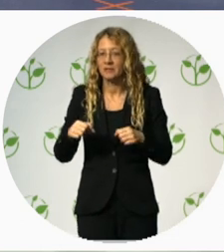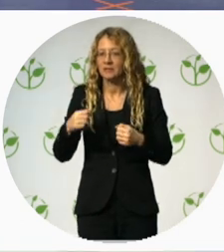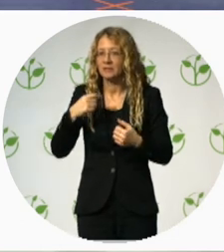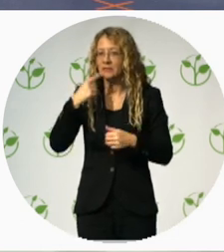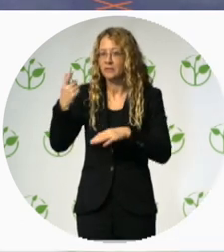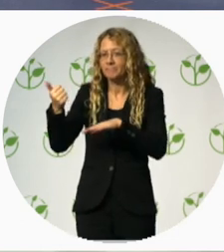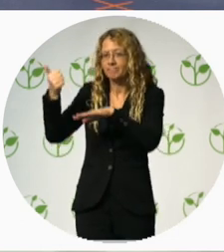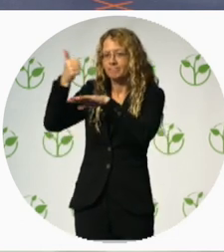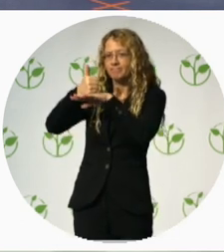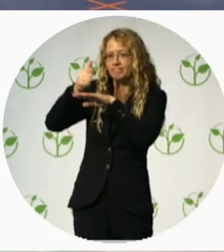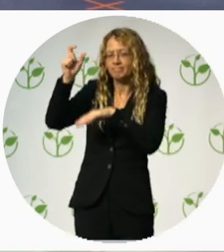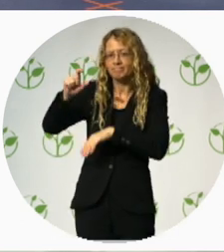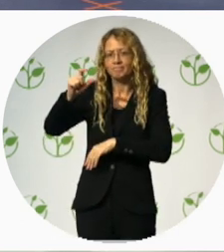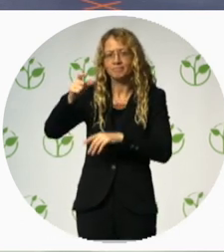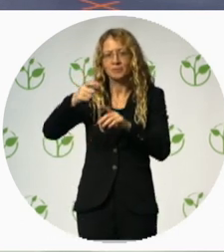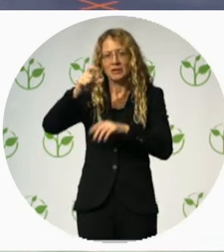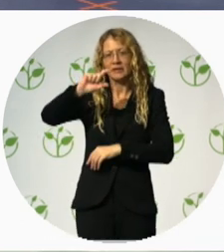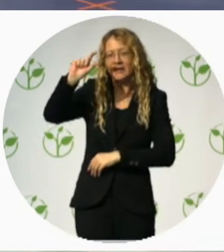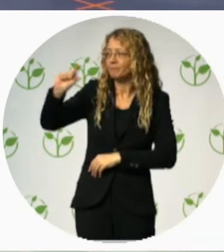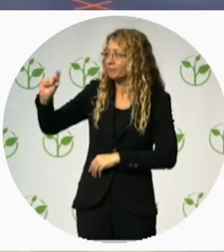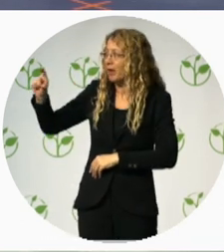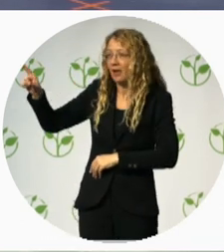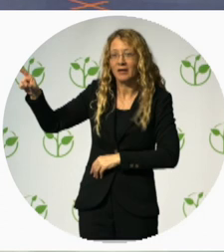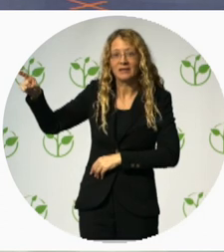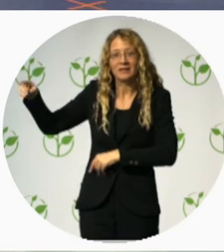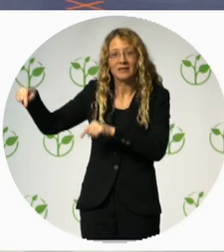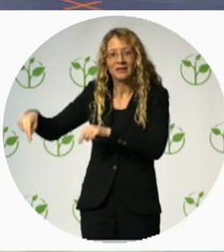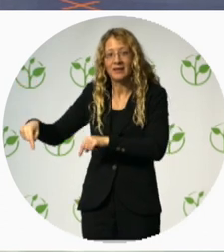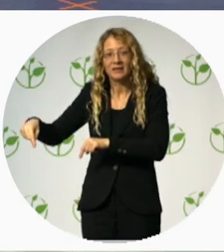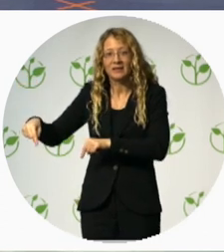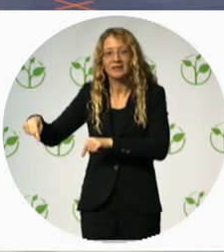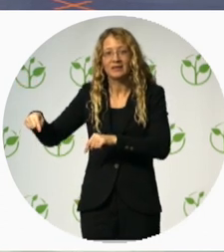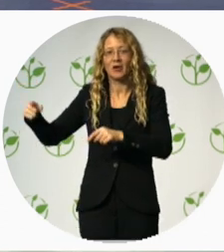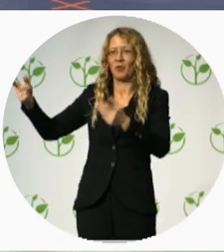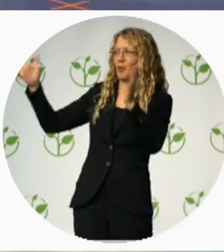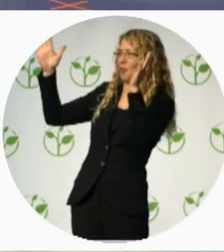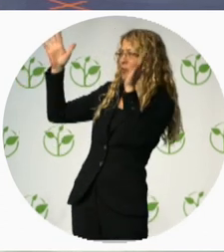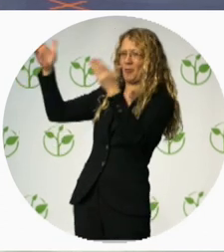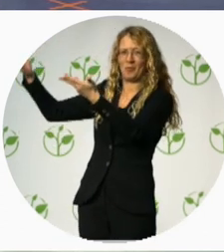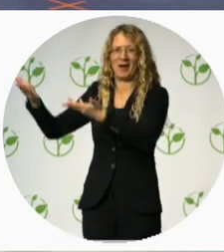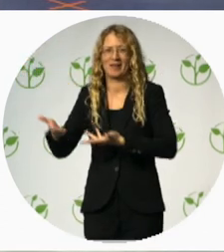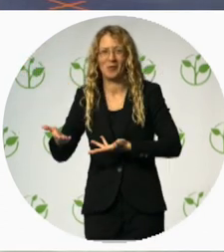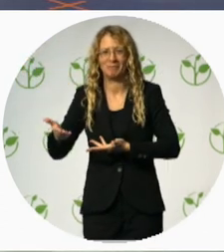Nepal, is also here coming to celebrate this event with us. So welcome here. Thank you.